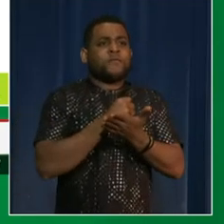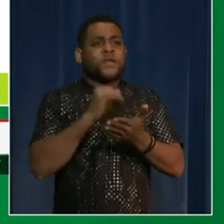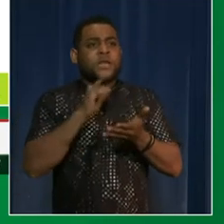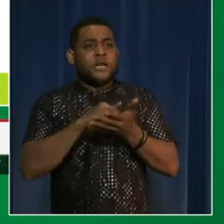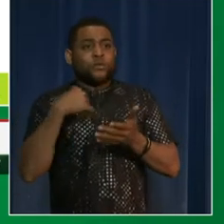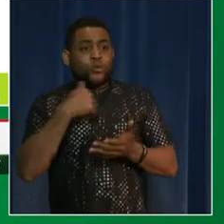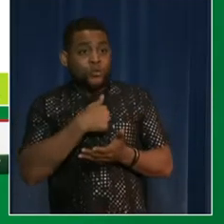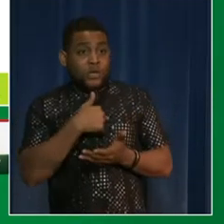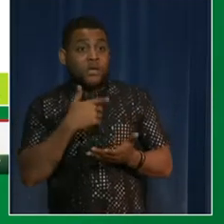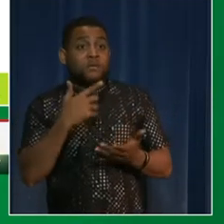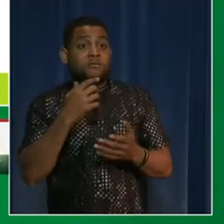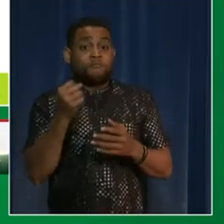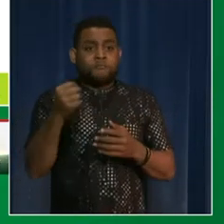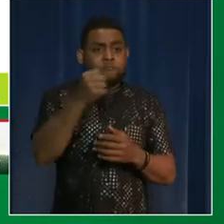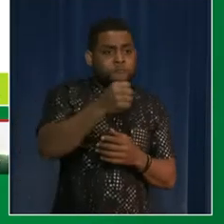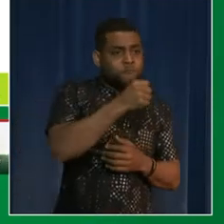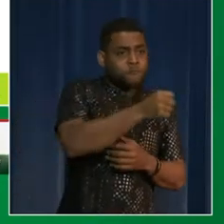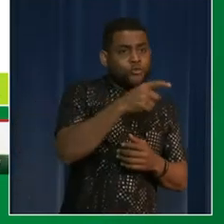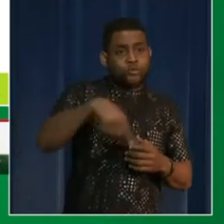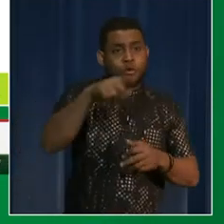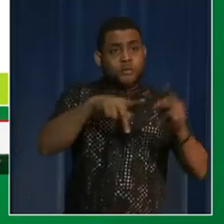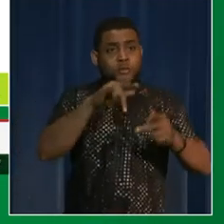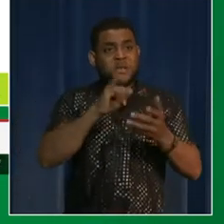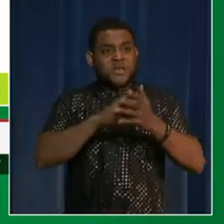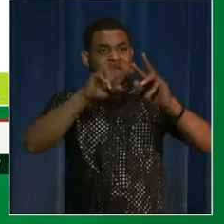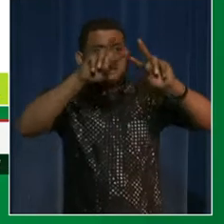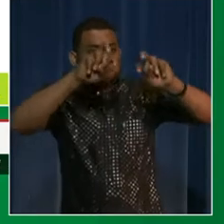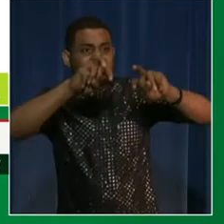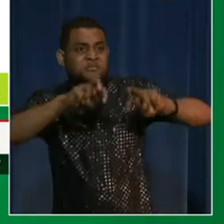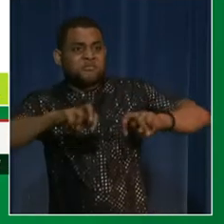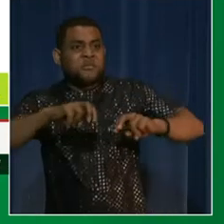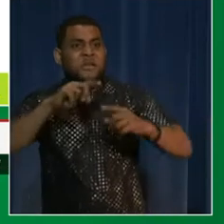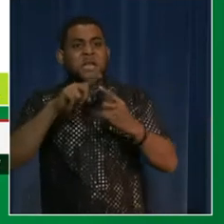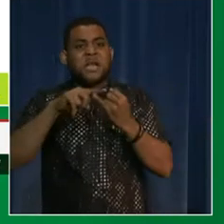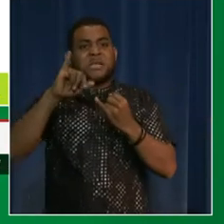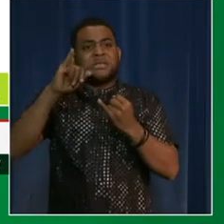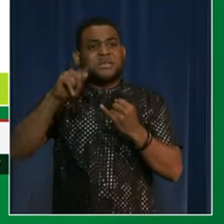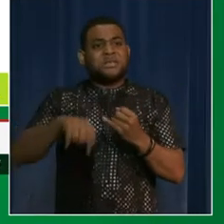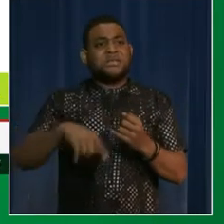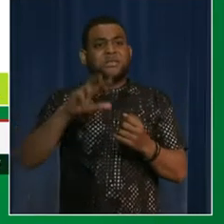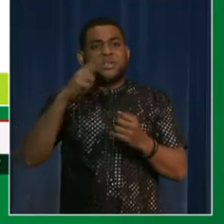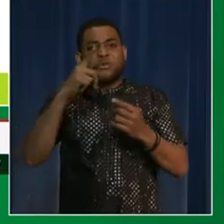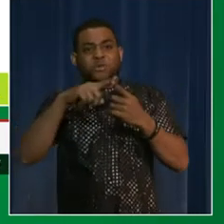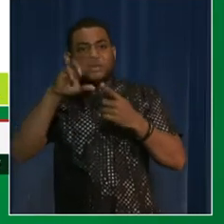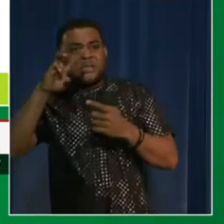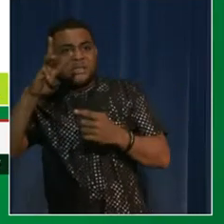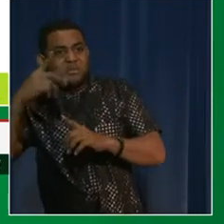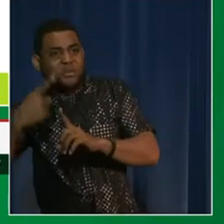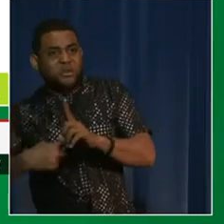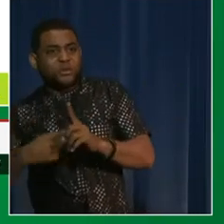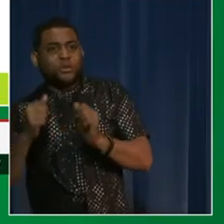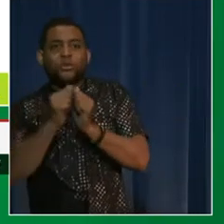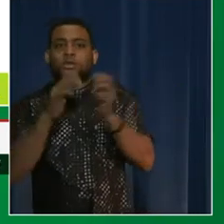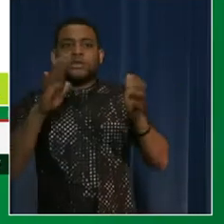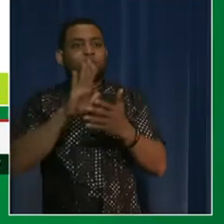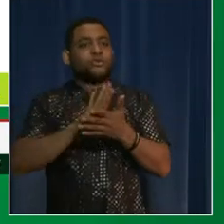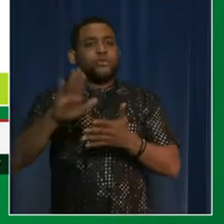in IT support, data analytics, and more in 3 to 6 months with no college degree or experience